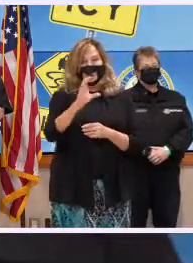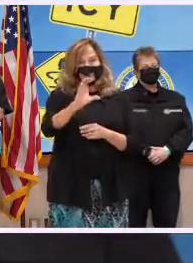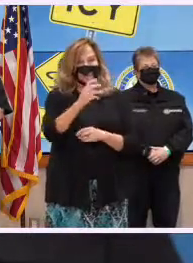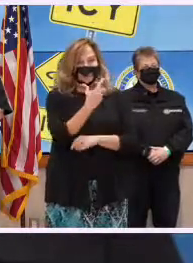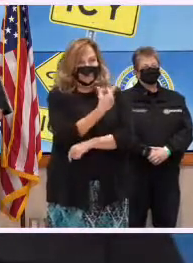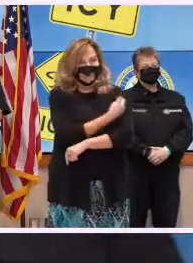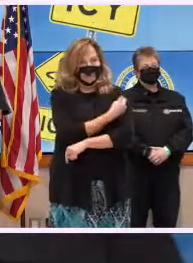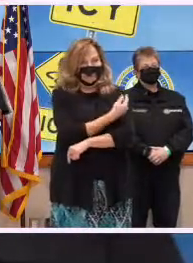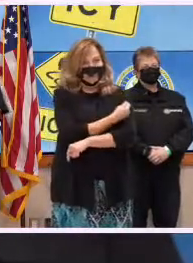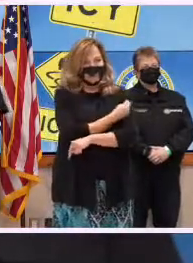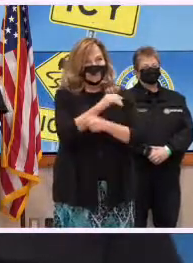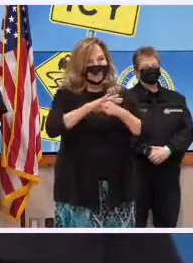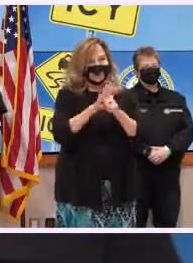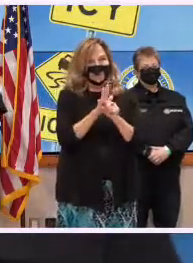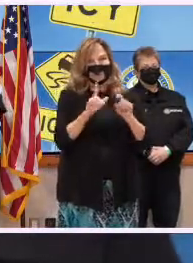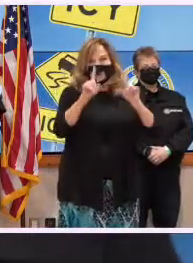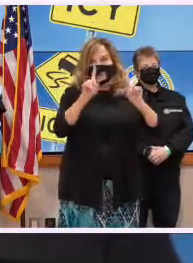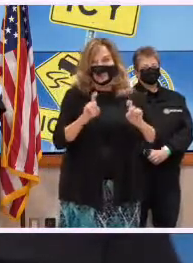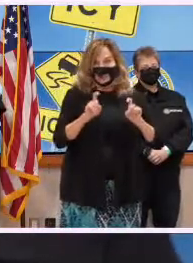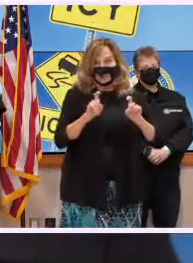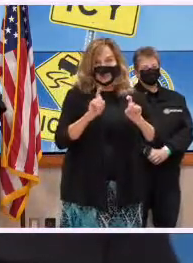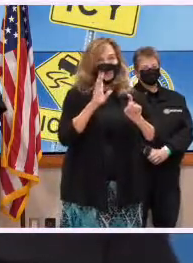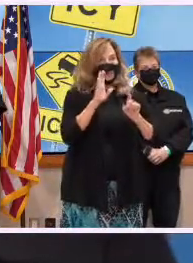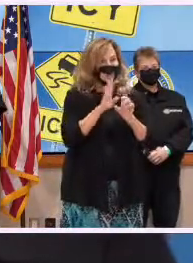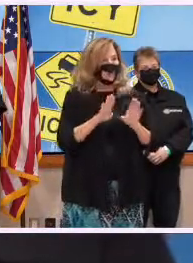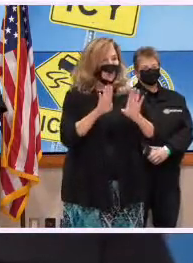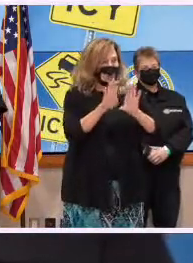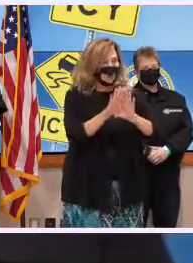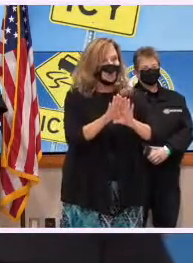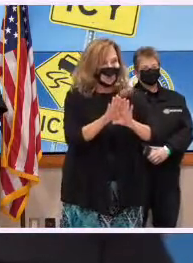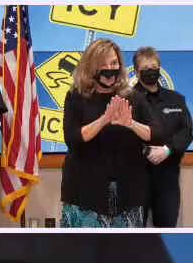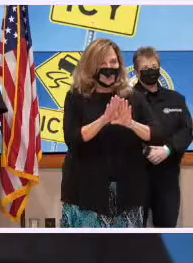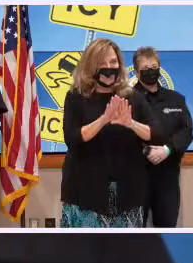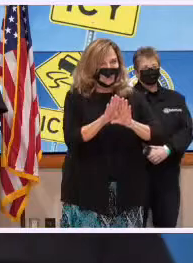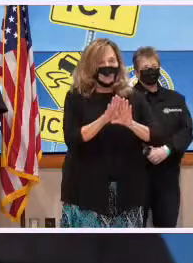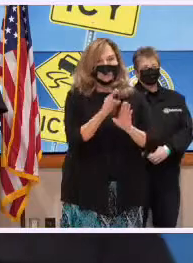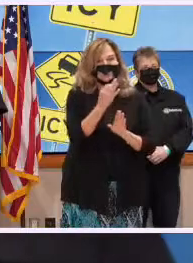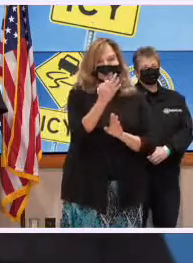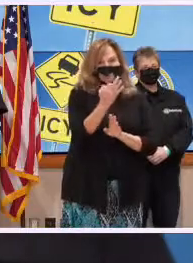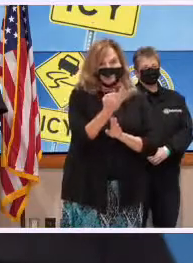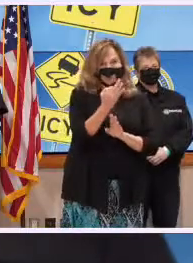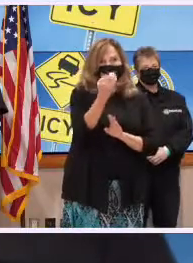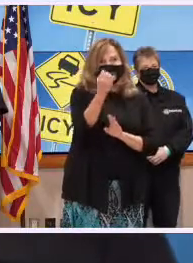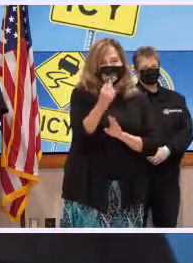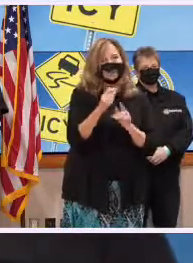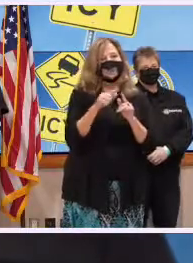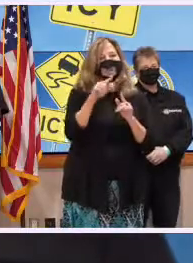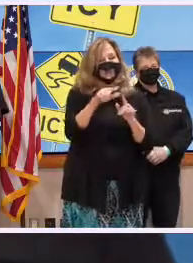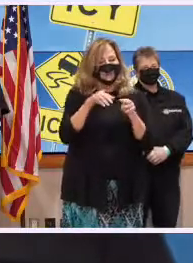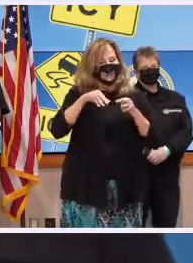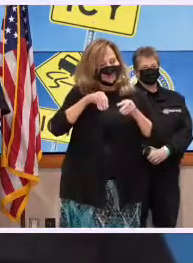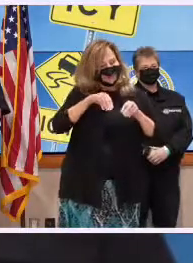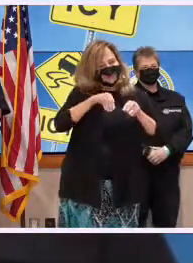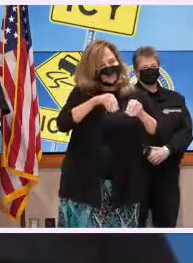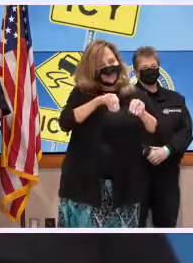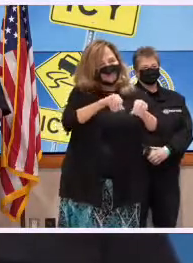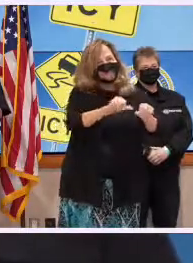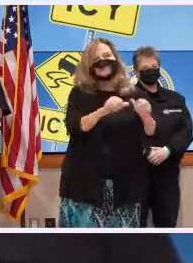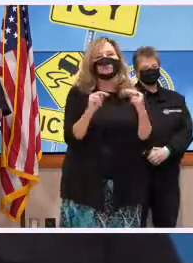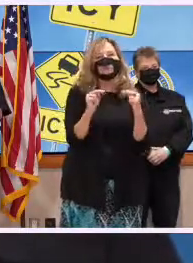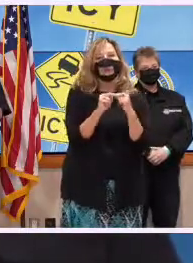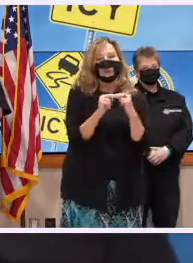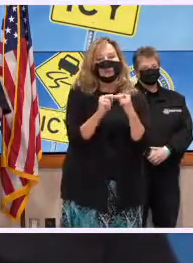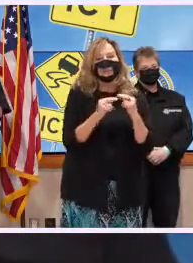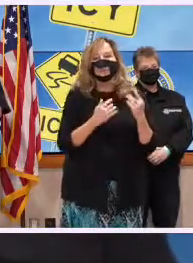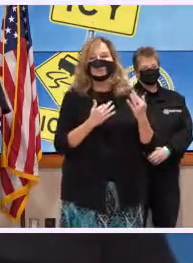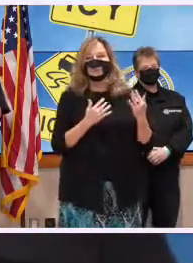closed. TxDOT expects to treat roads Friday and Saturday. They have to wait for the roads to